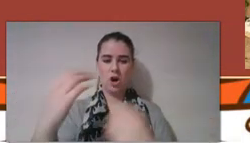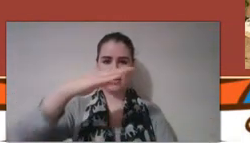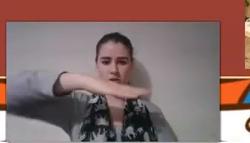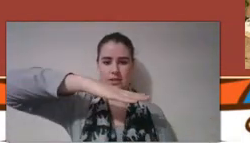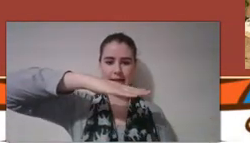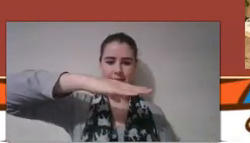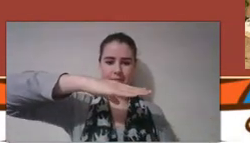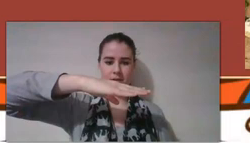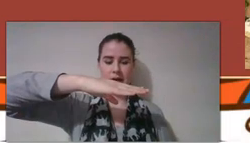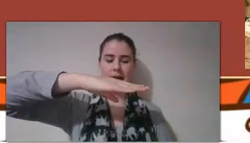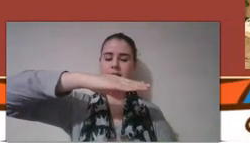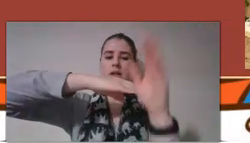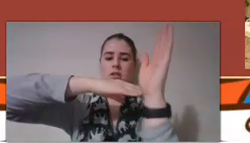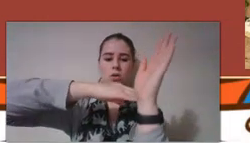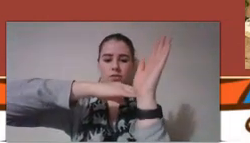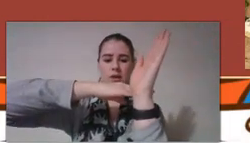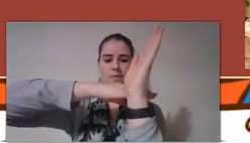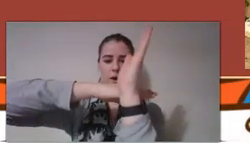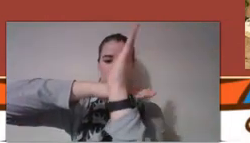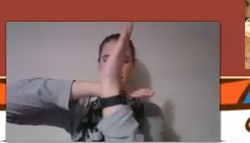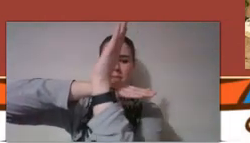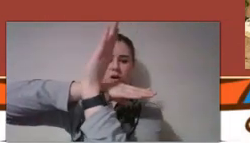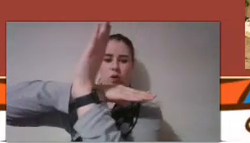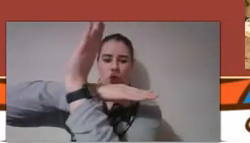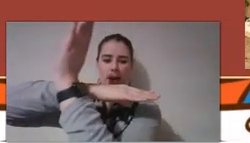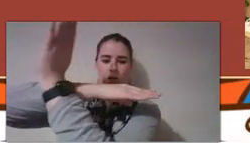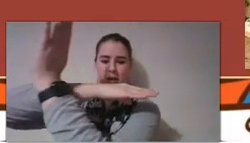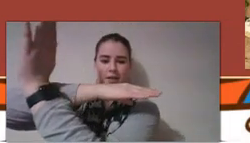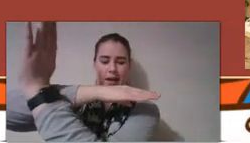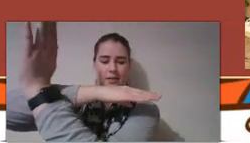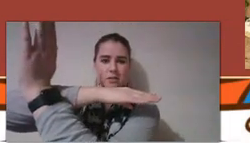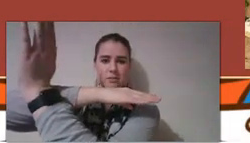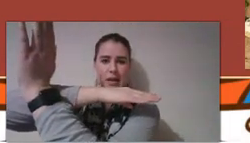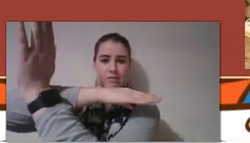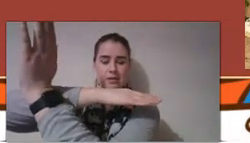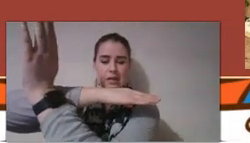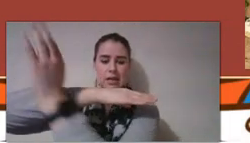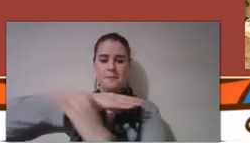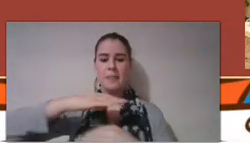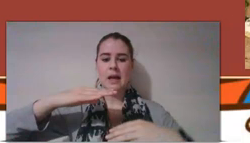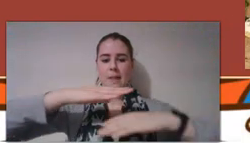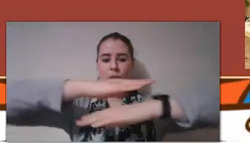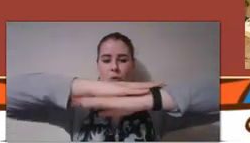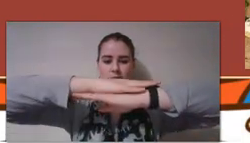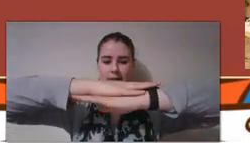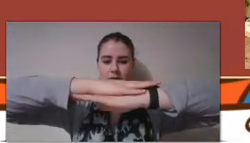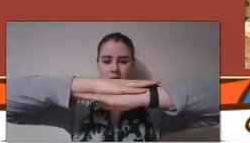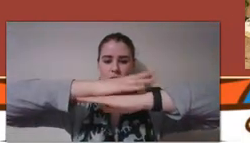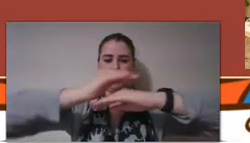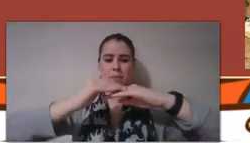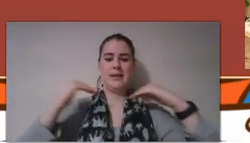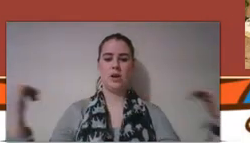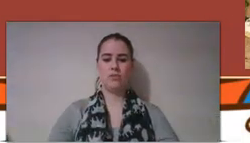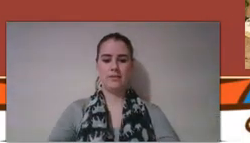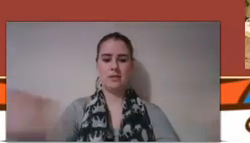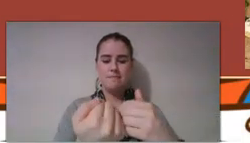edge horizontally. Okay, so all of the other bars will be put all the way along like that, okay, vertically. And then one set of the log